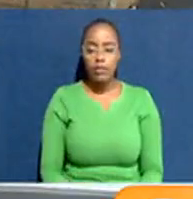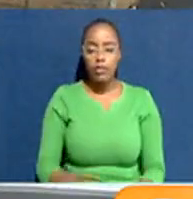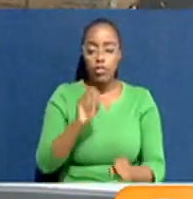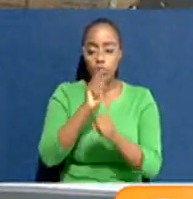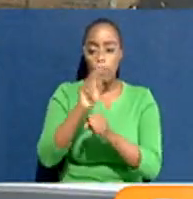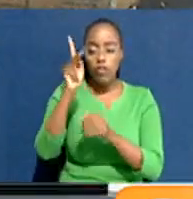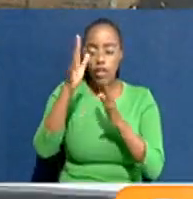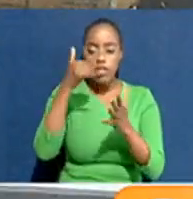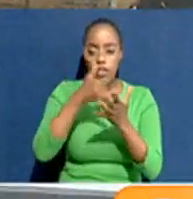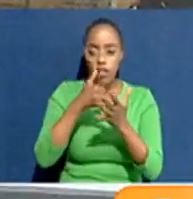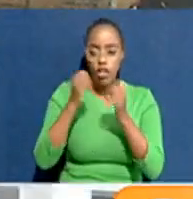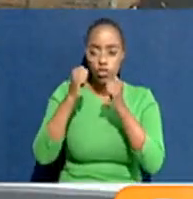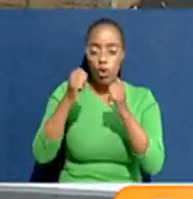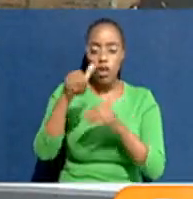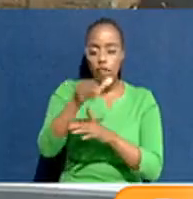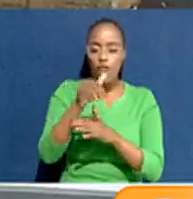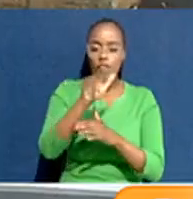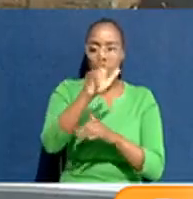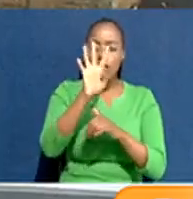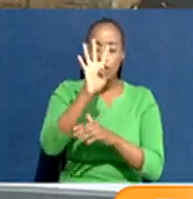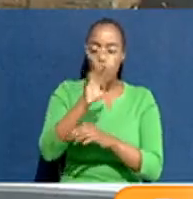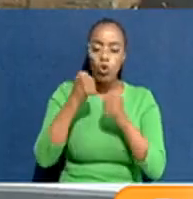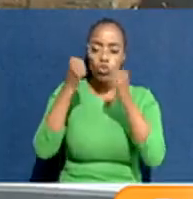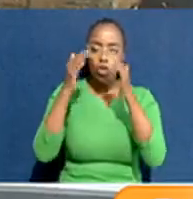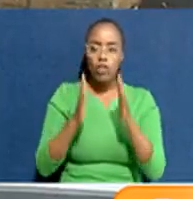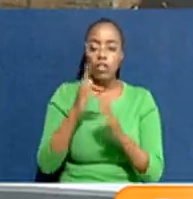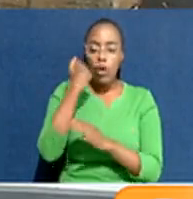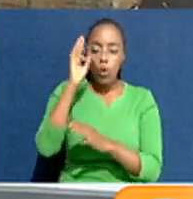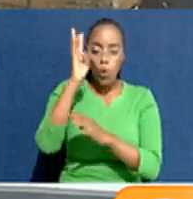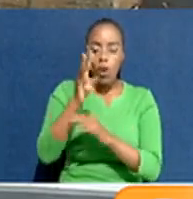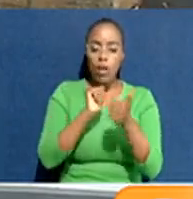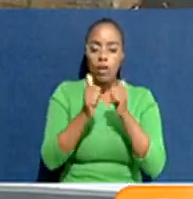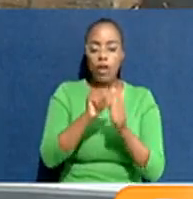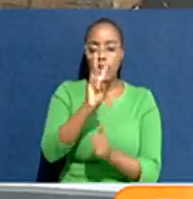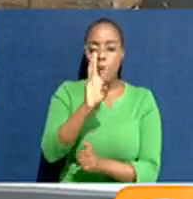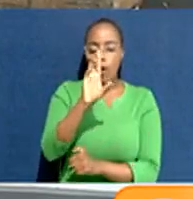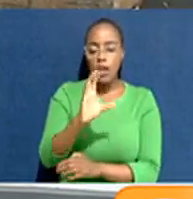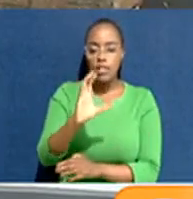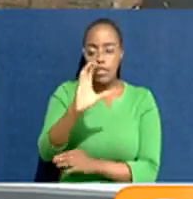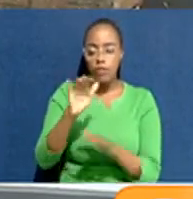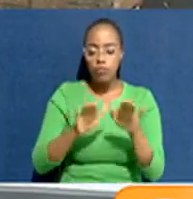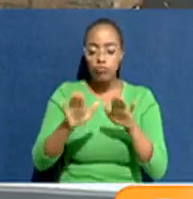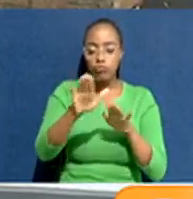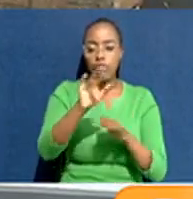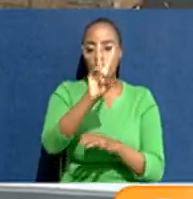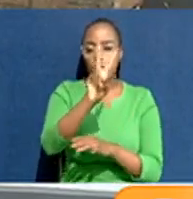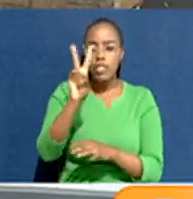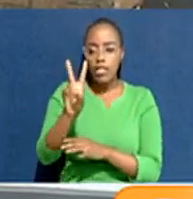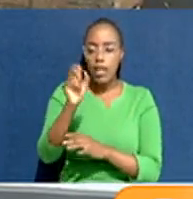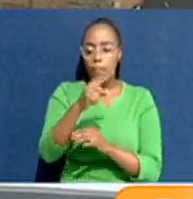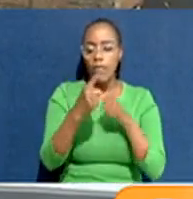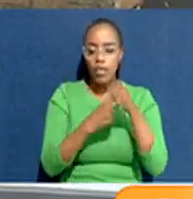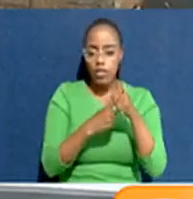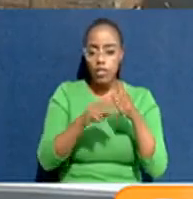12 Kenyans are among a strong field of 34 drivers that will compete at the WRC Safari Rally from the 22nd of June